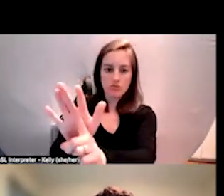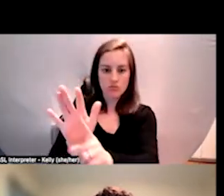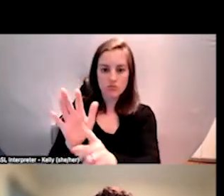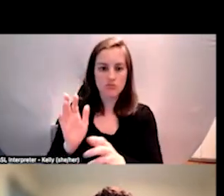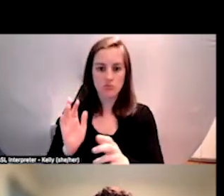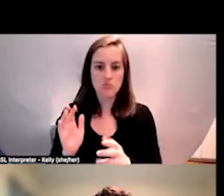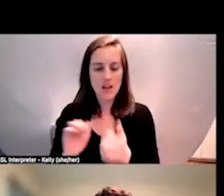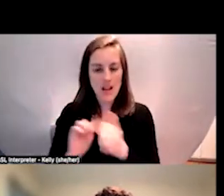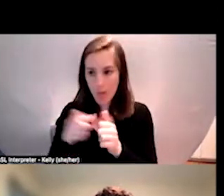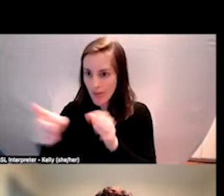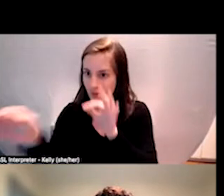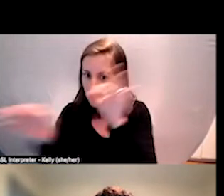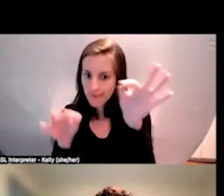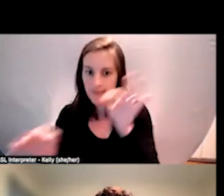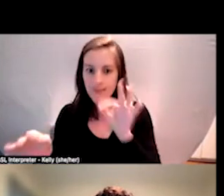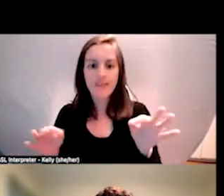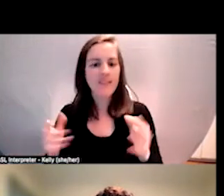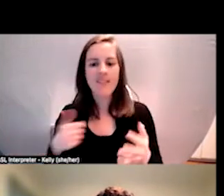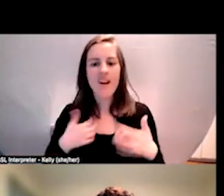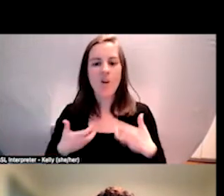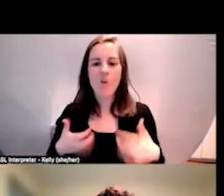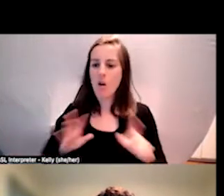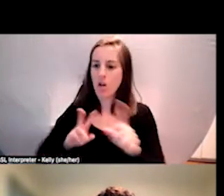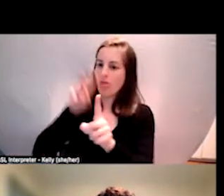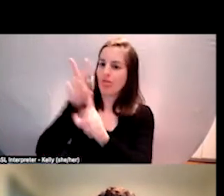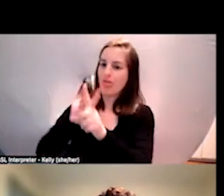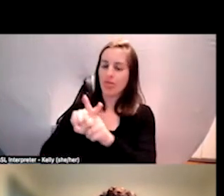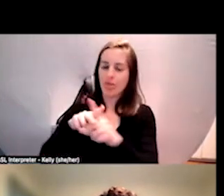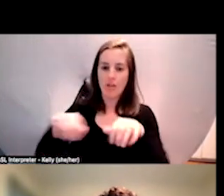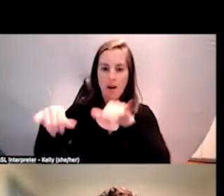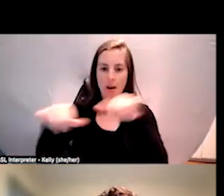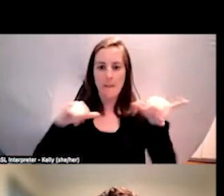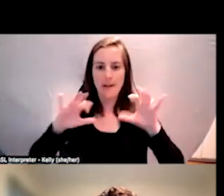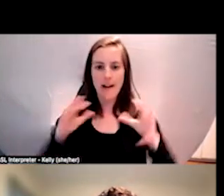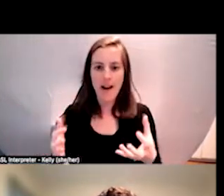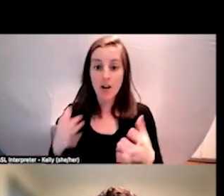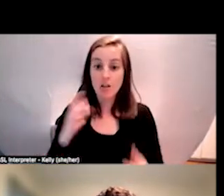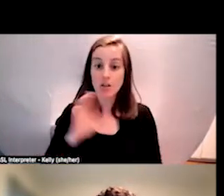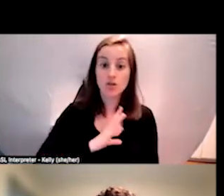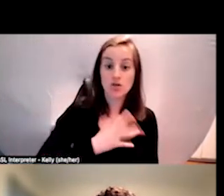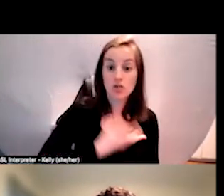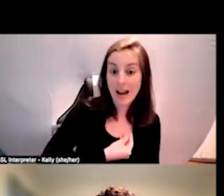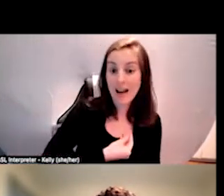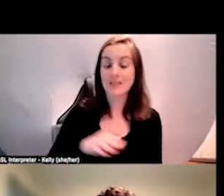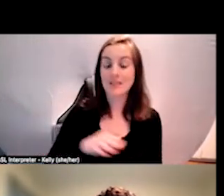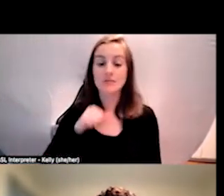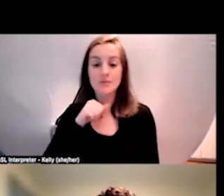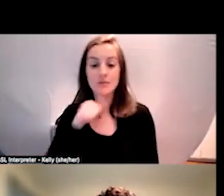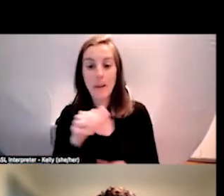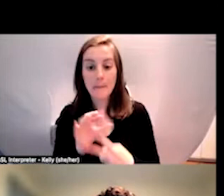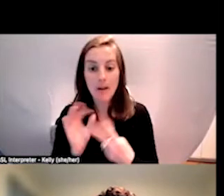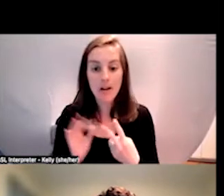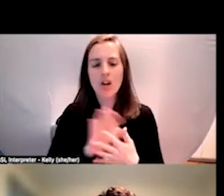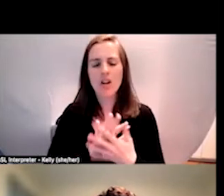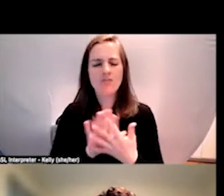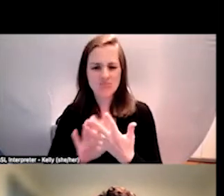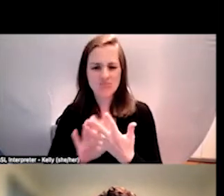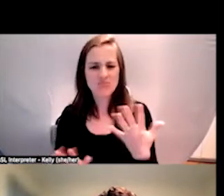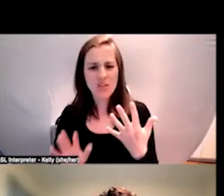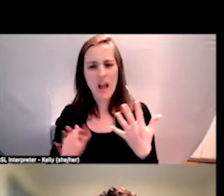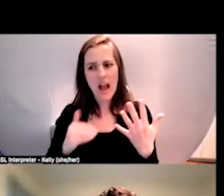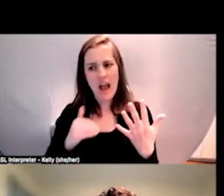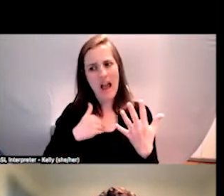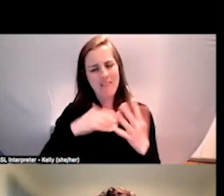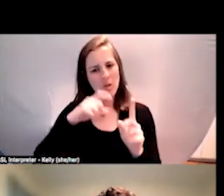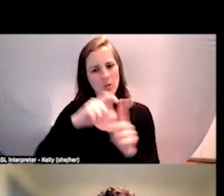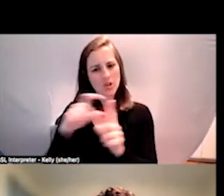terminology or common categories of gender, for example, like transgender, non-binary, etc. It also